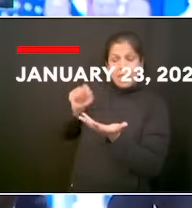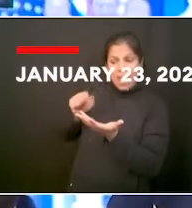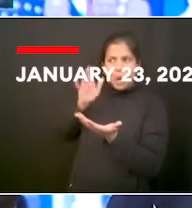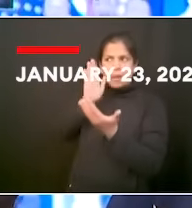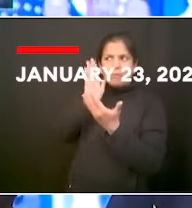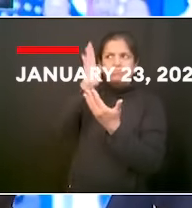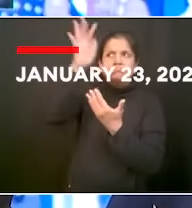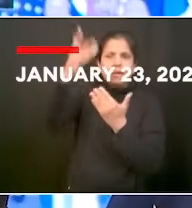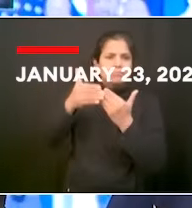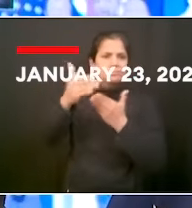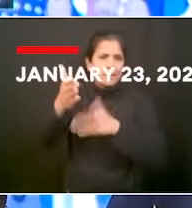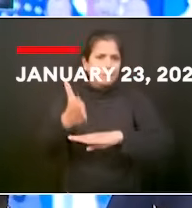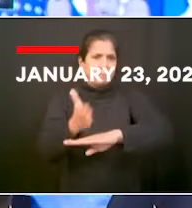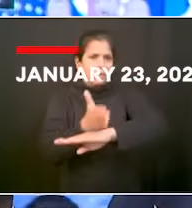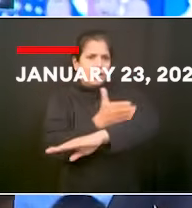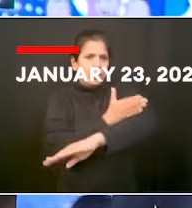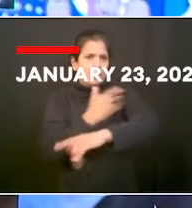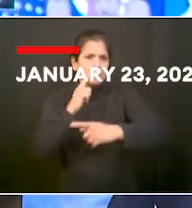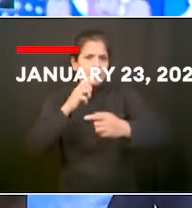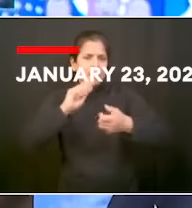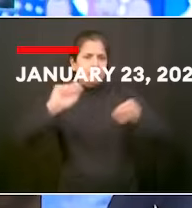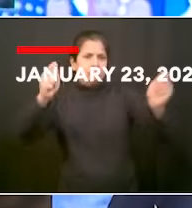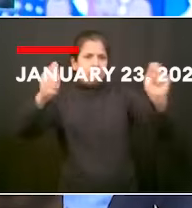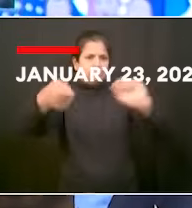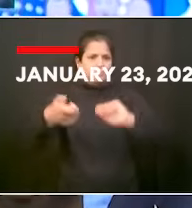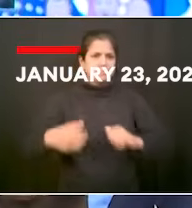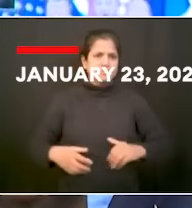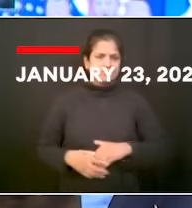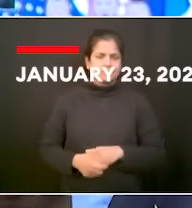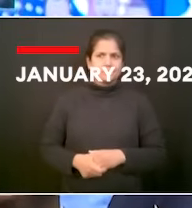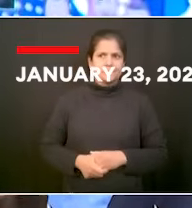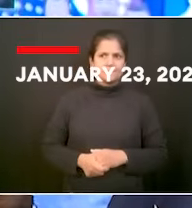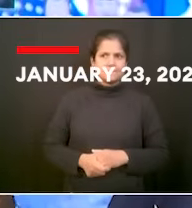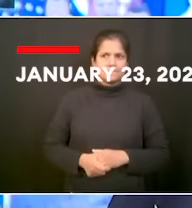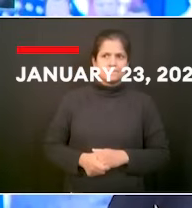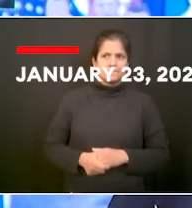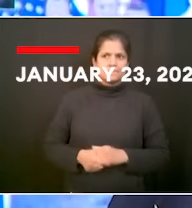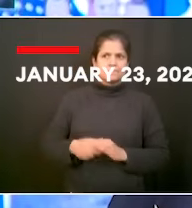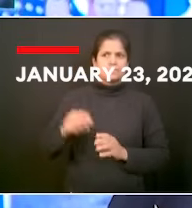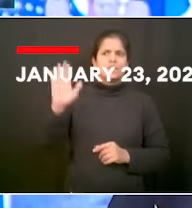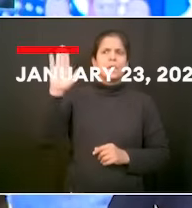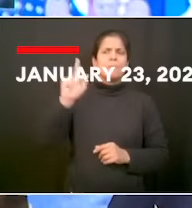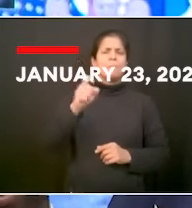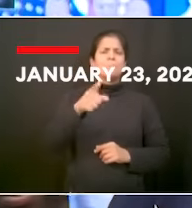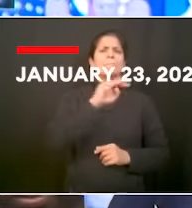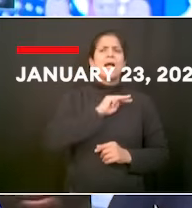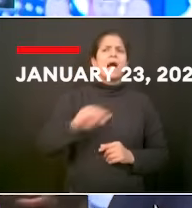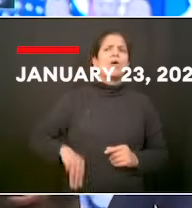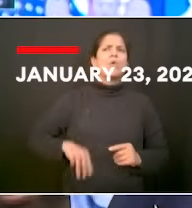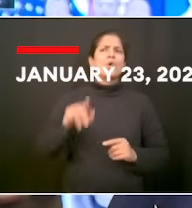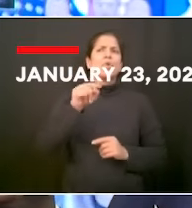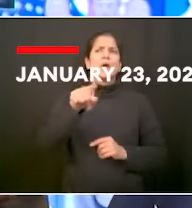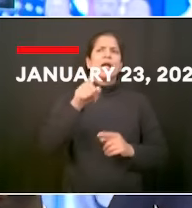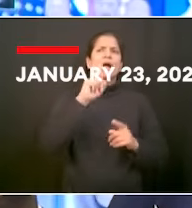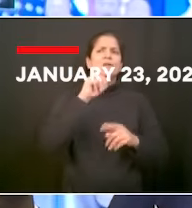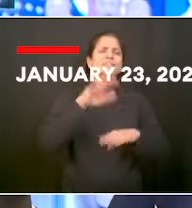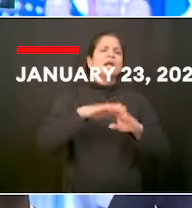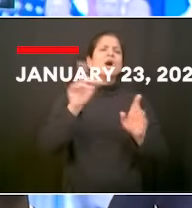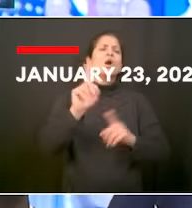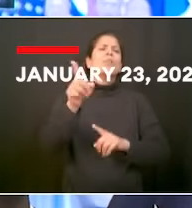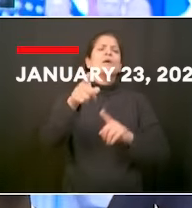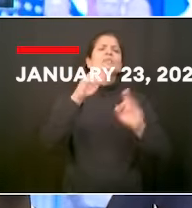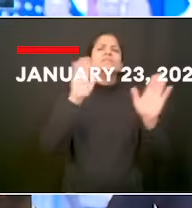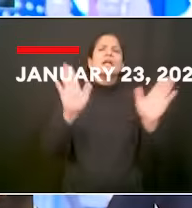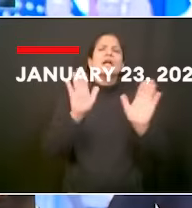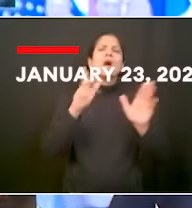yourself, where will you be on Sunday logistically? How will you be monitoring the storm and the city's response to it? So I'm going